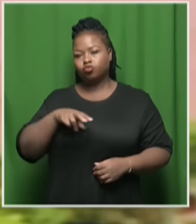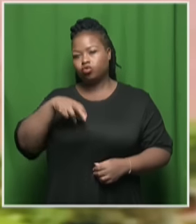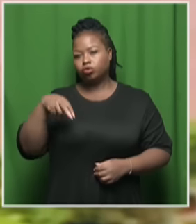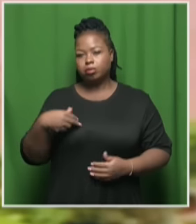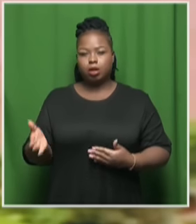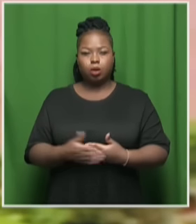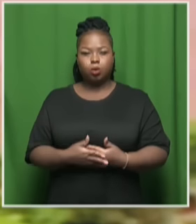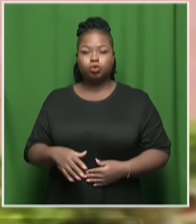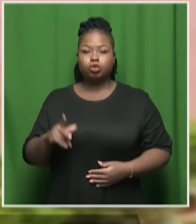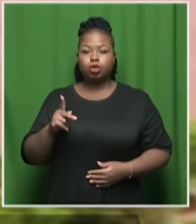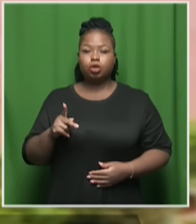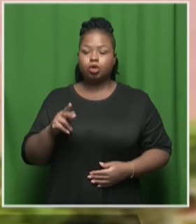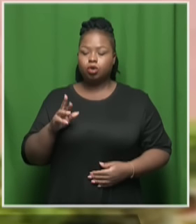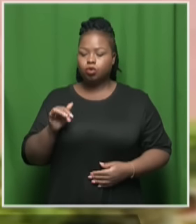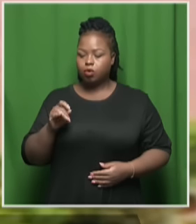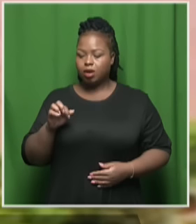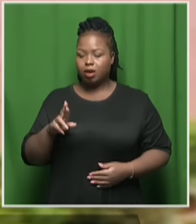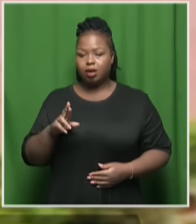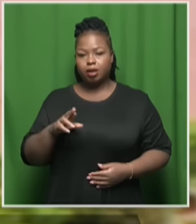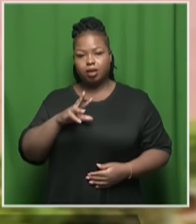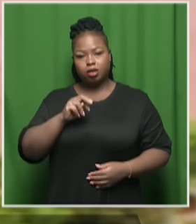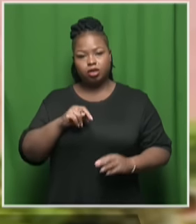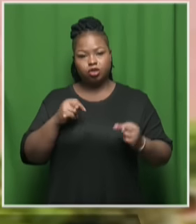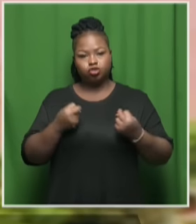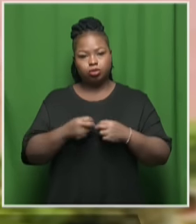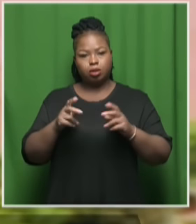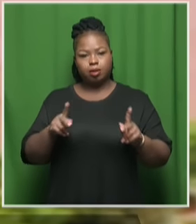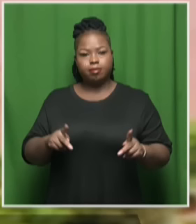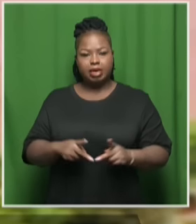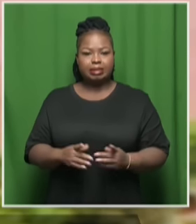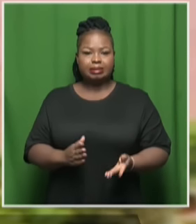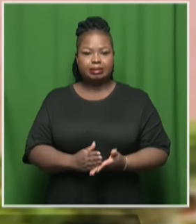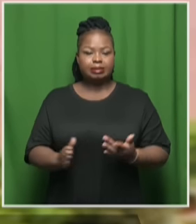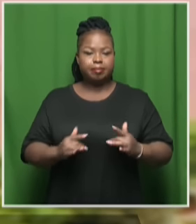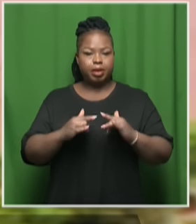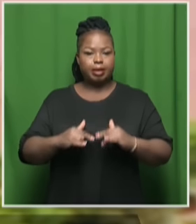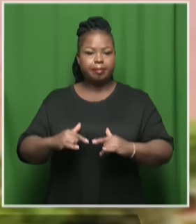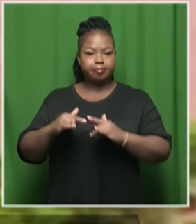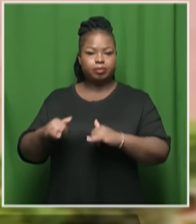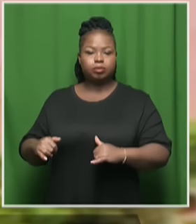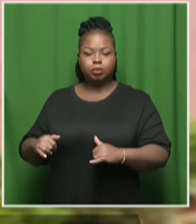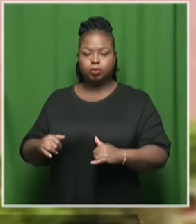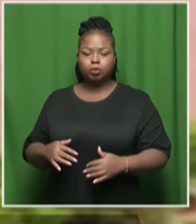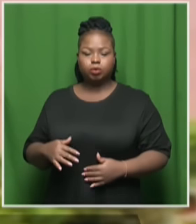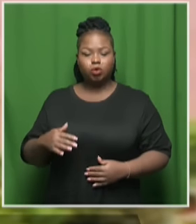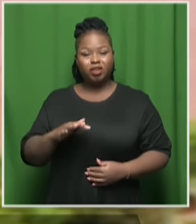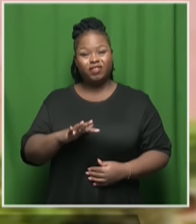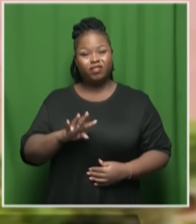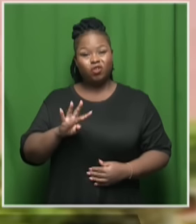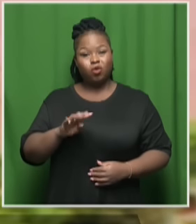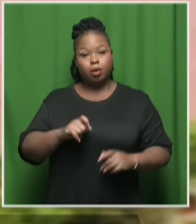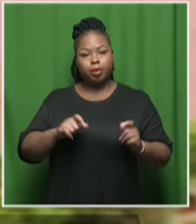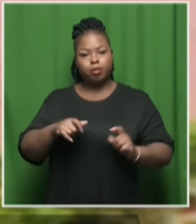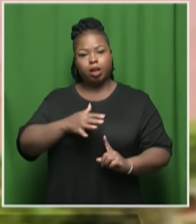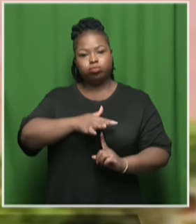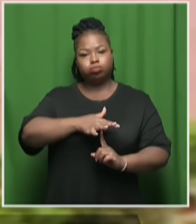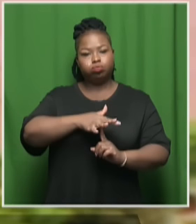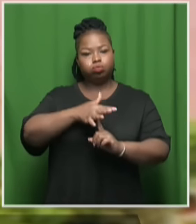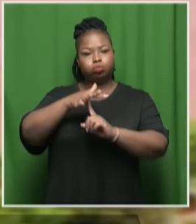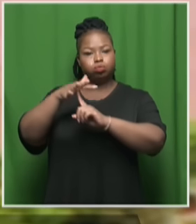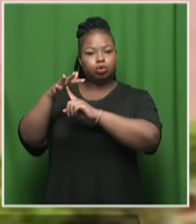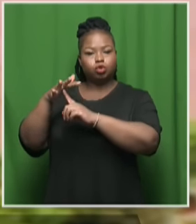The Kruger National Park has not been spared. It's been the worst hit, with most rest camps also flooded. 54 guests had to be airlifted. Now, entrance gates have